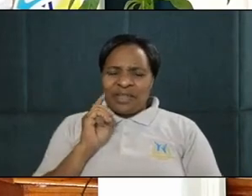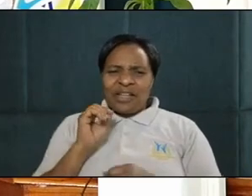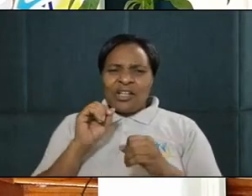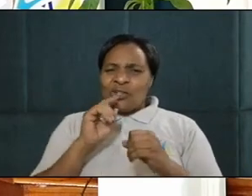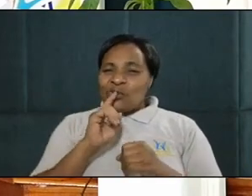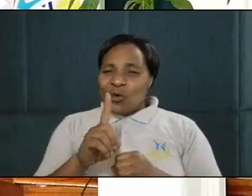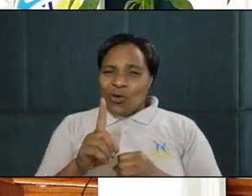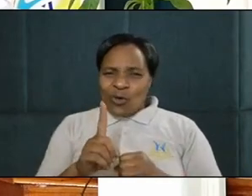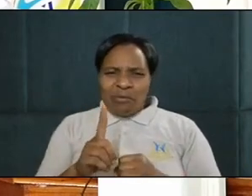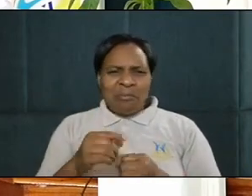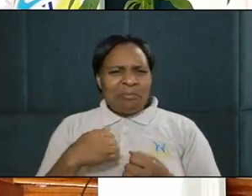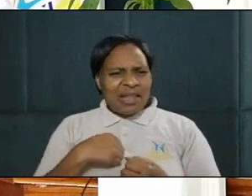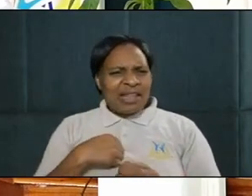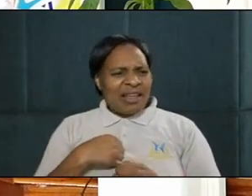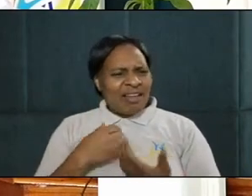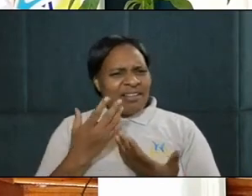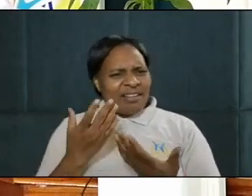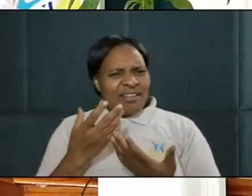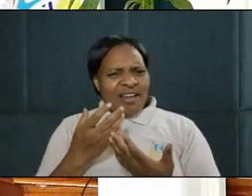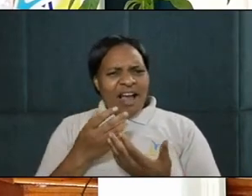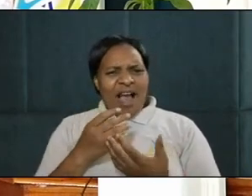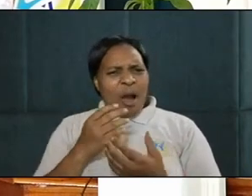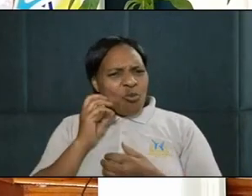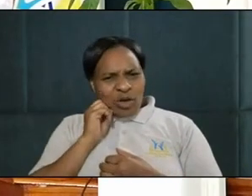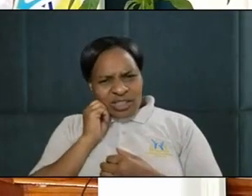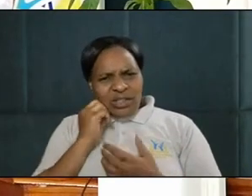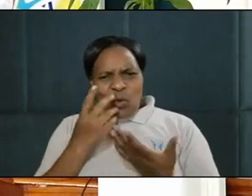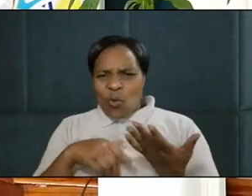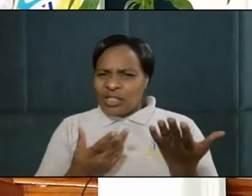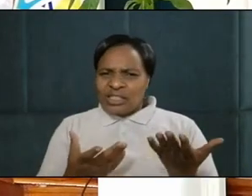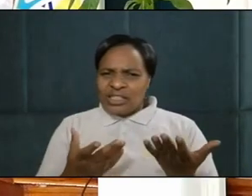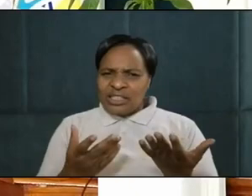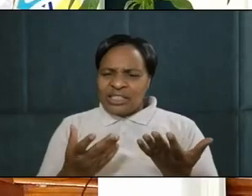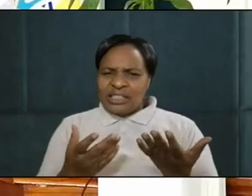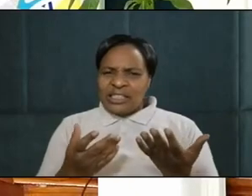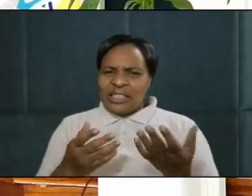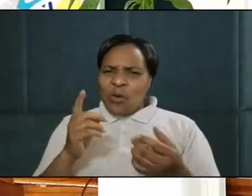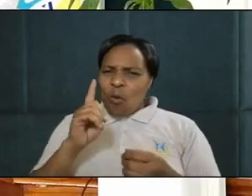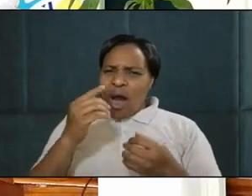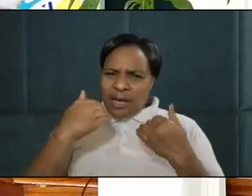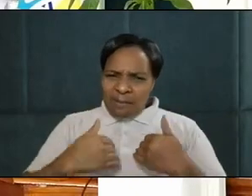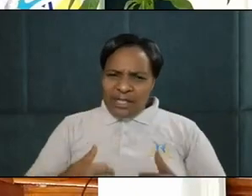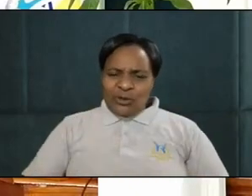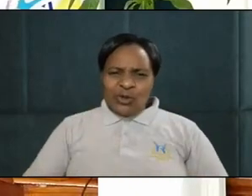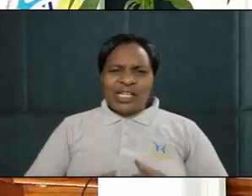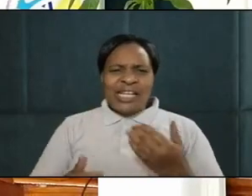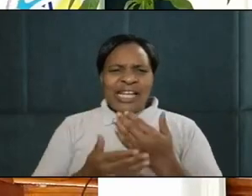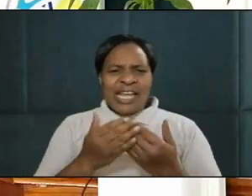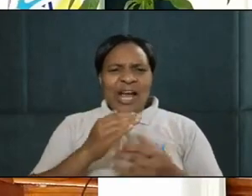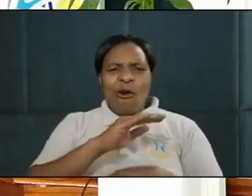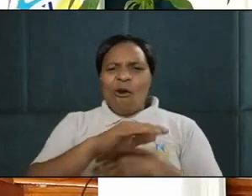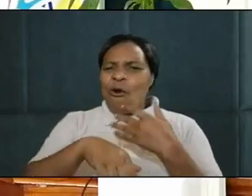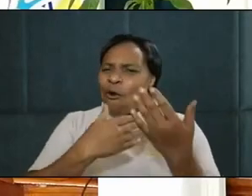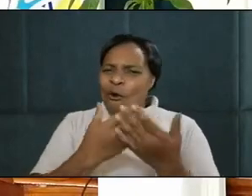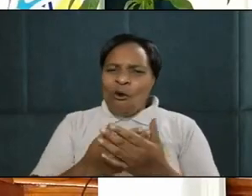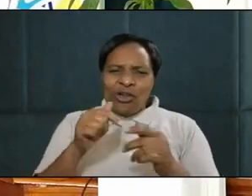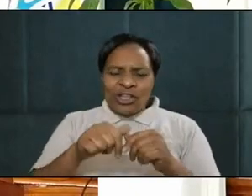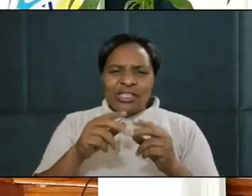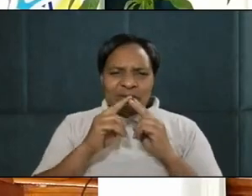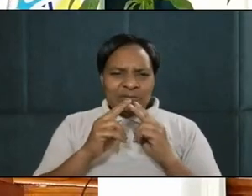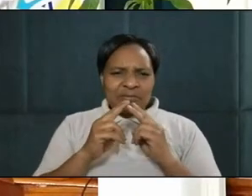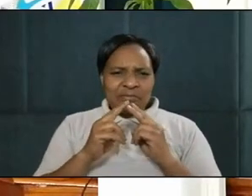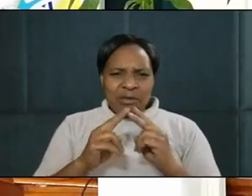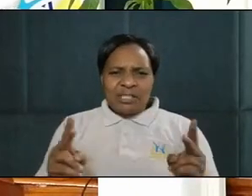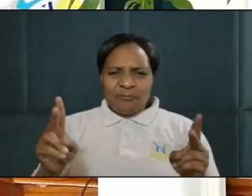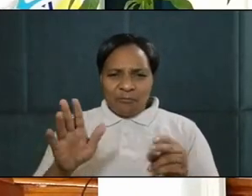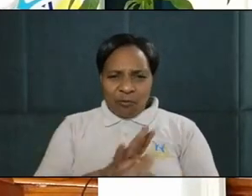So I'm wondering how Nason, one person, is able to take care of this big company. Yes,